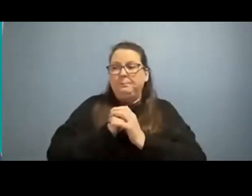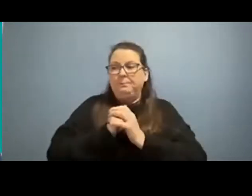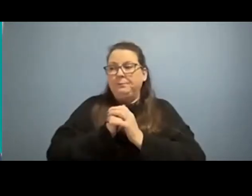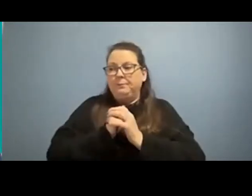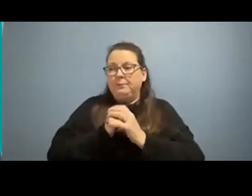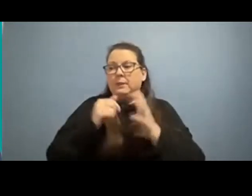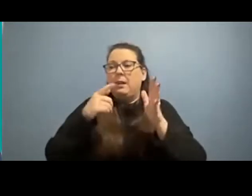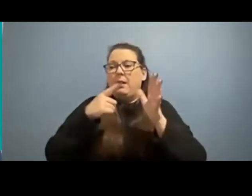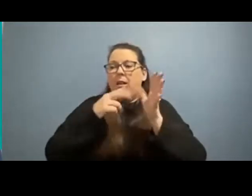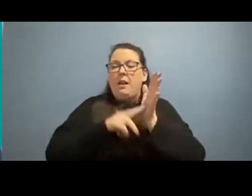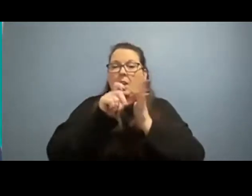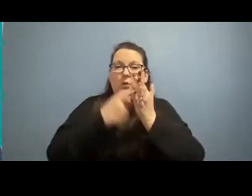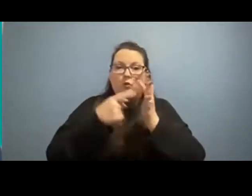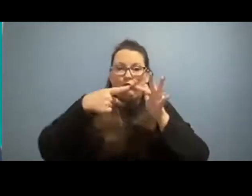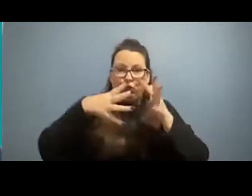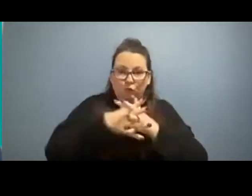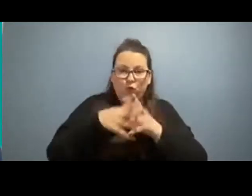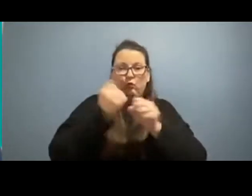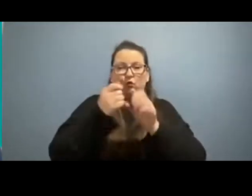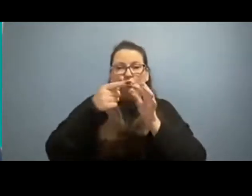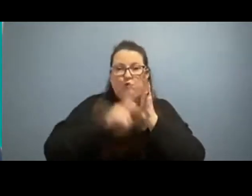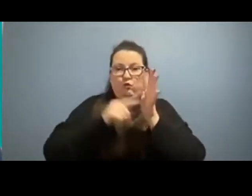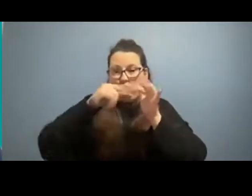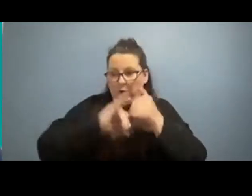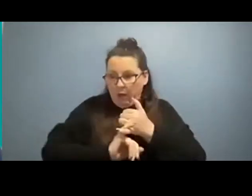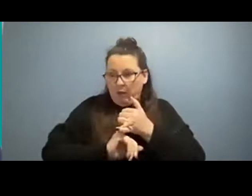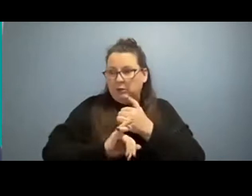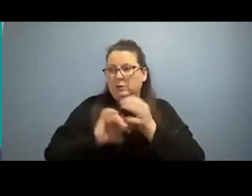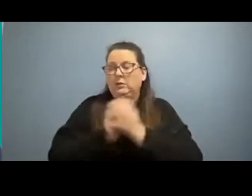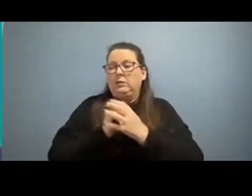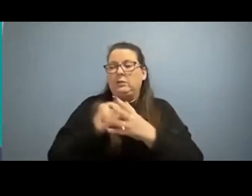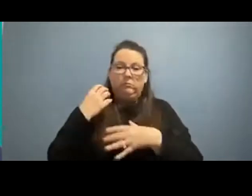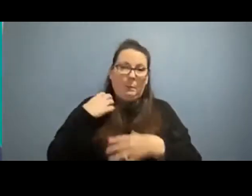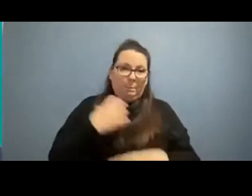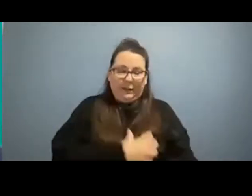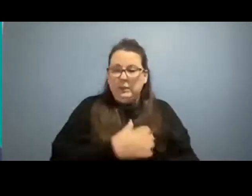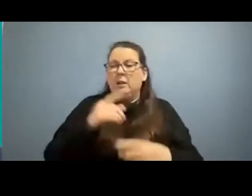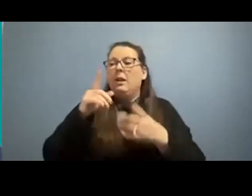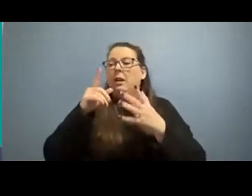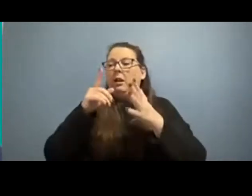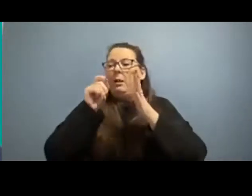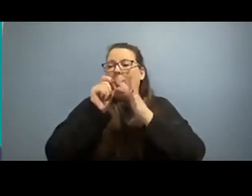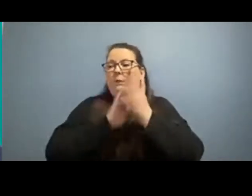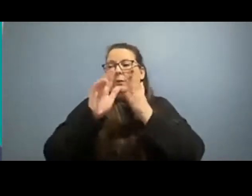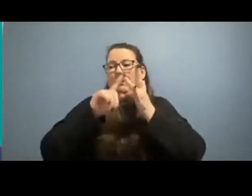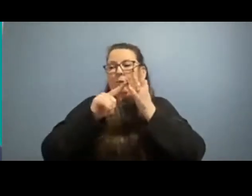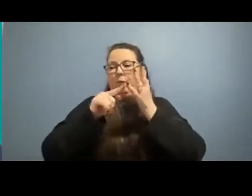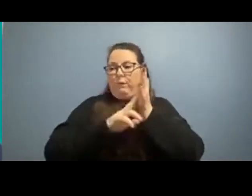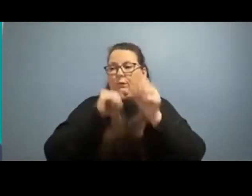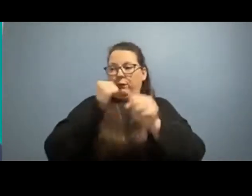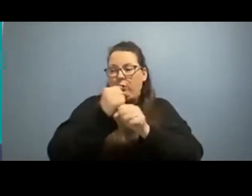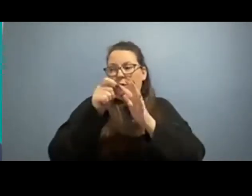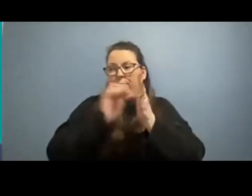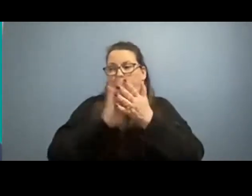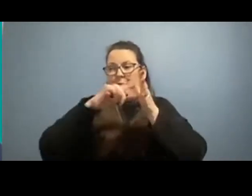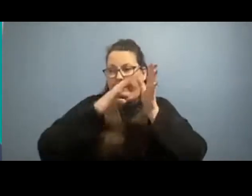for Scullin; Fung Pham, Deputy Secretary, COVID-19 Response for the Department of Health;